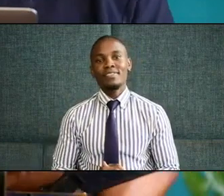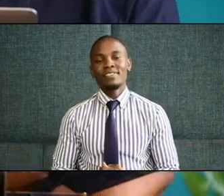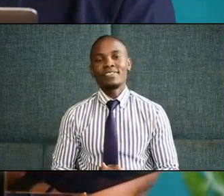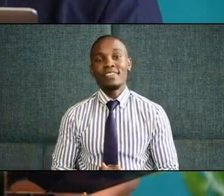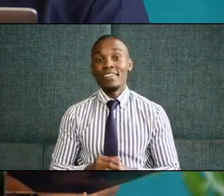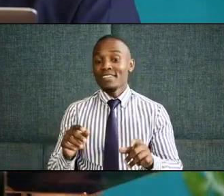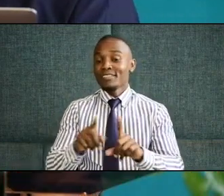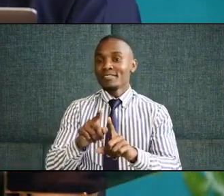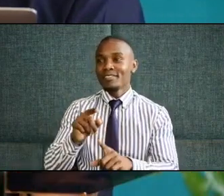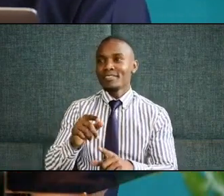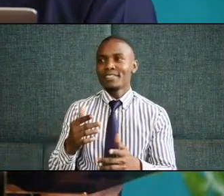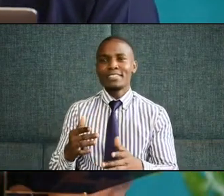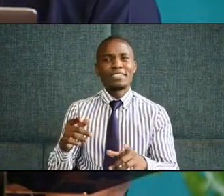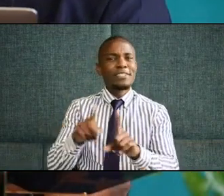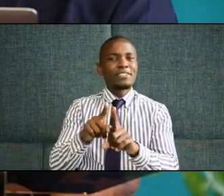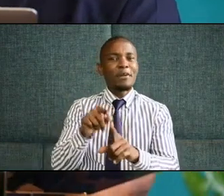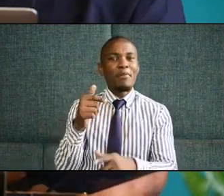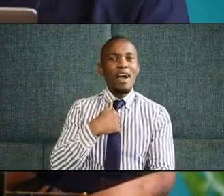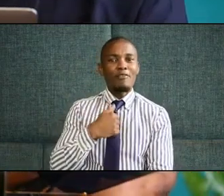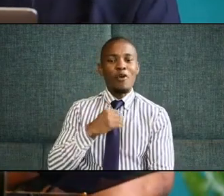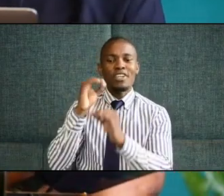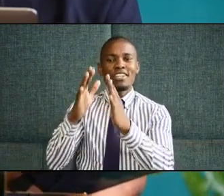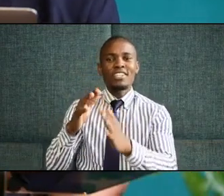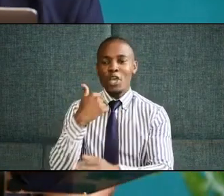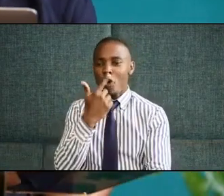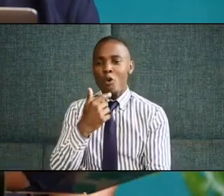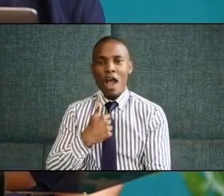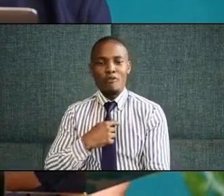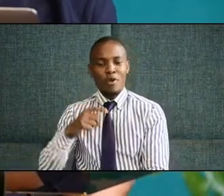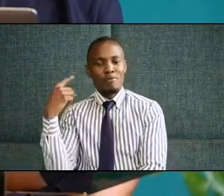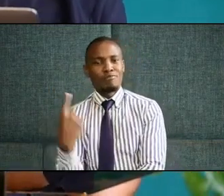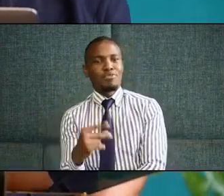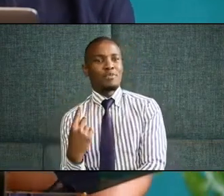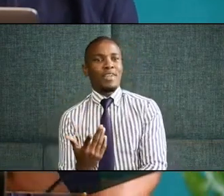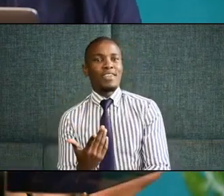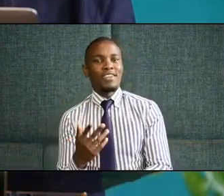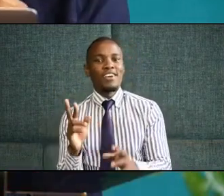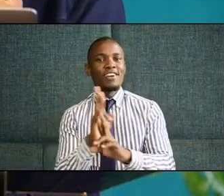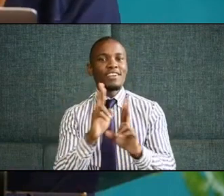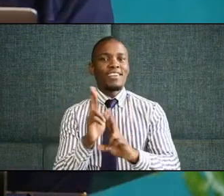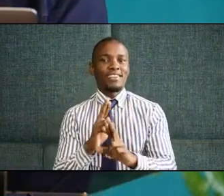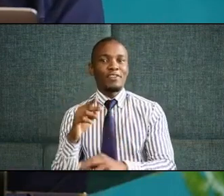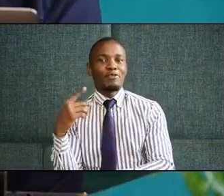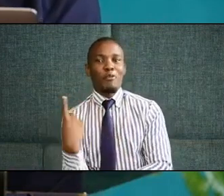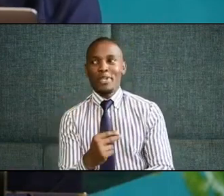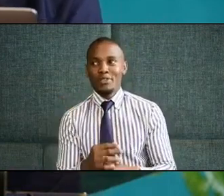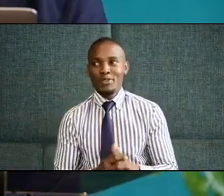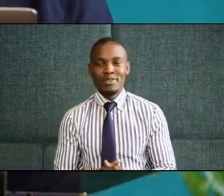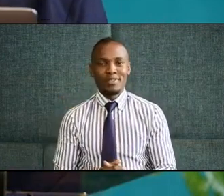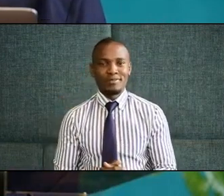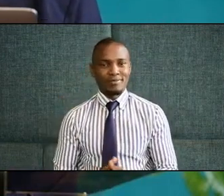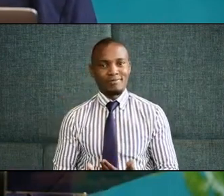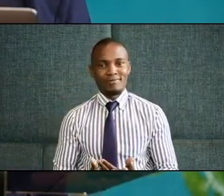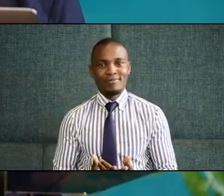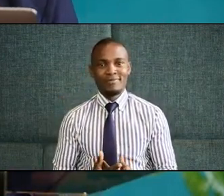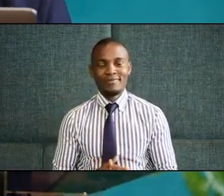It is like there is a Sabbath school teacher with a cane on your head and said, you better, you